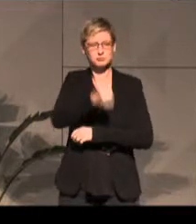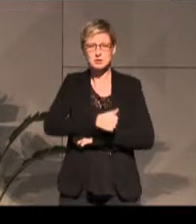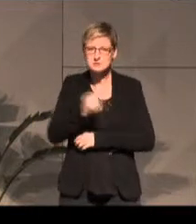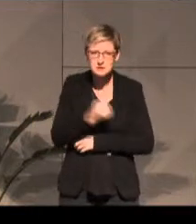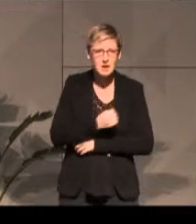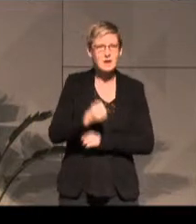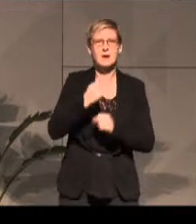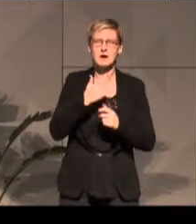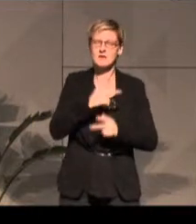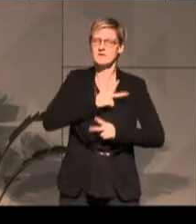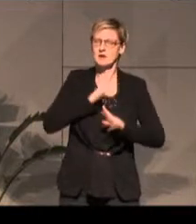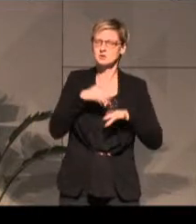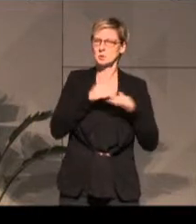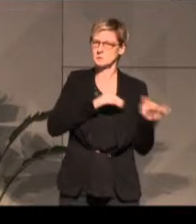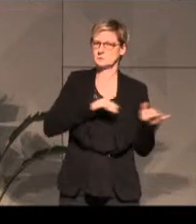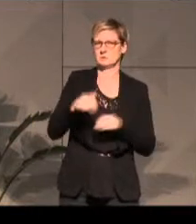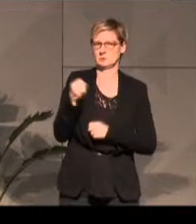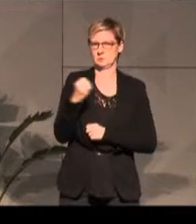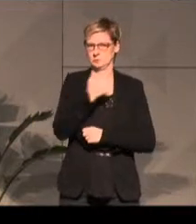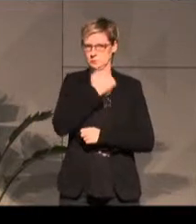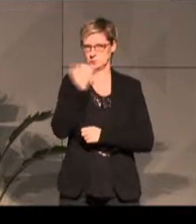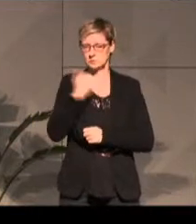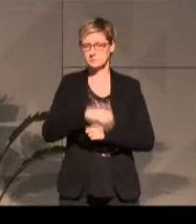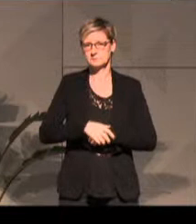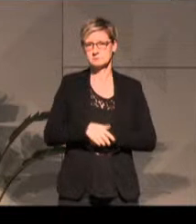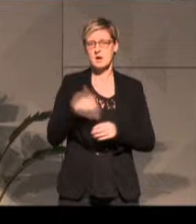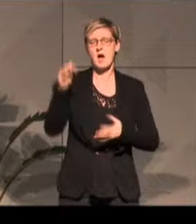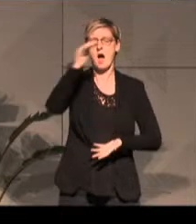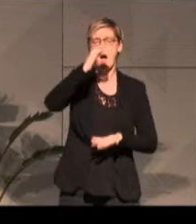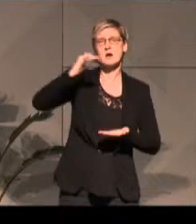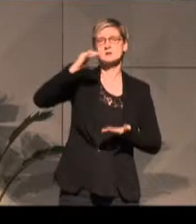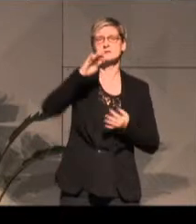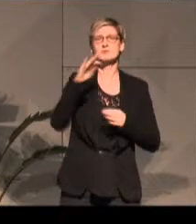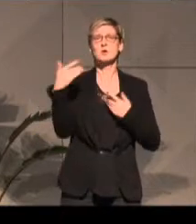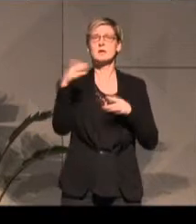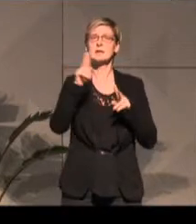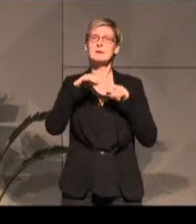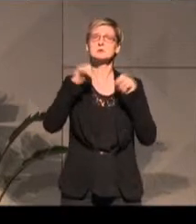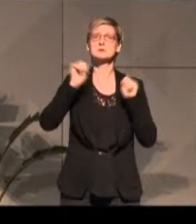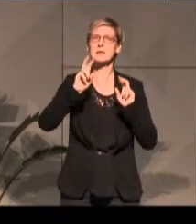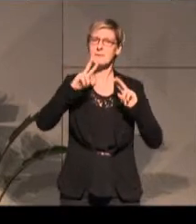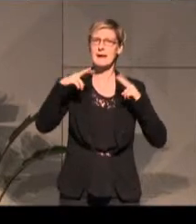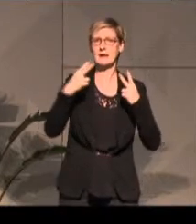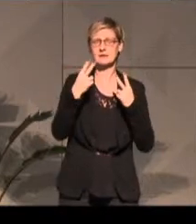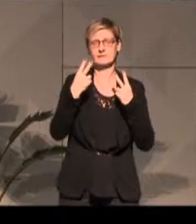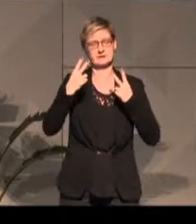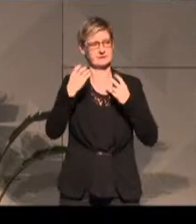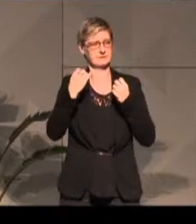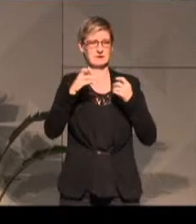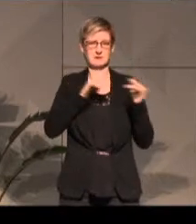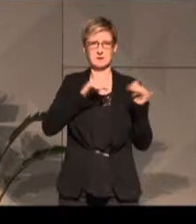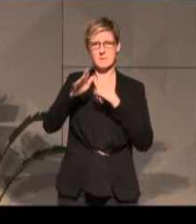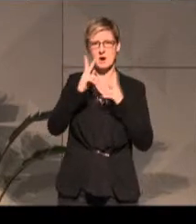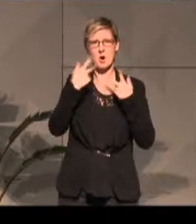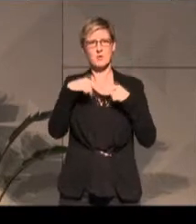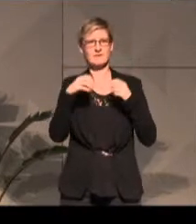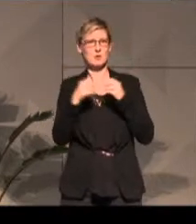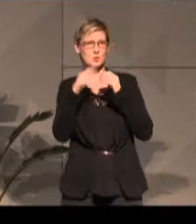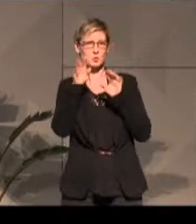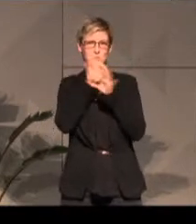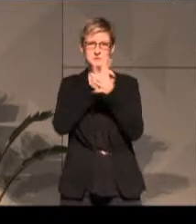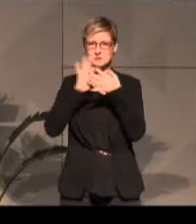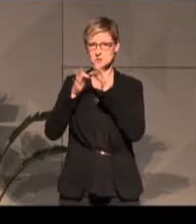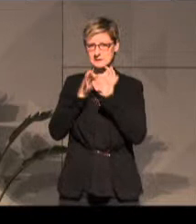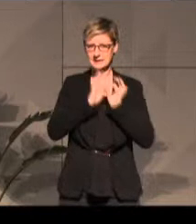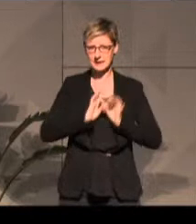even assess fully today. The Arctic doesn't just play a central role in the Earth's climate system, but it's also a vibrant and